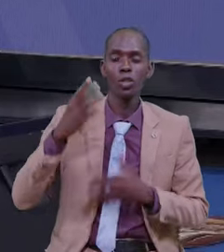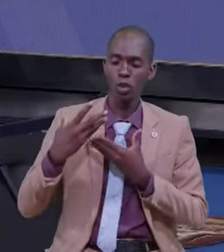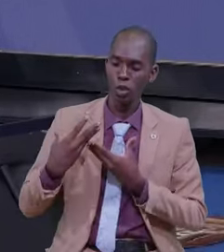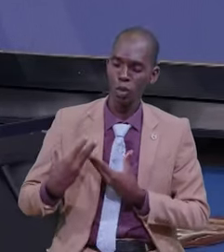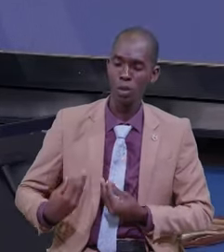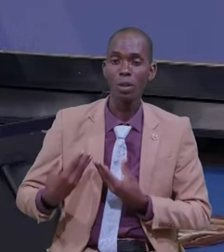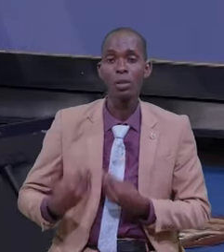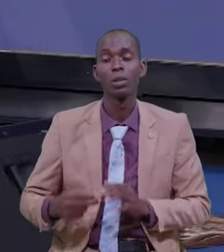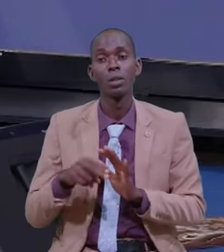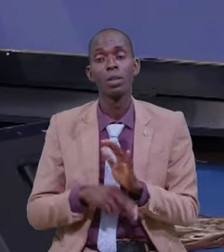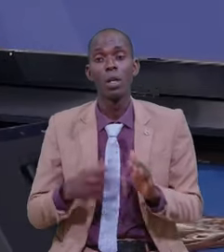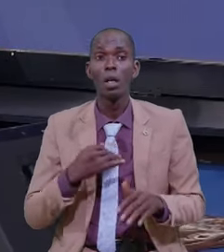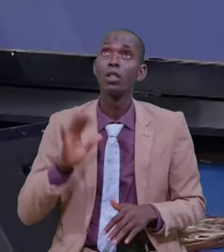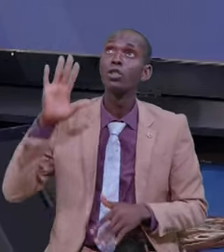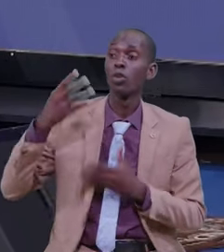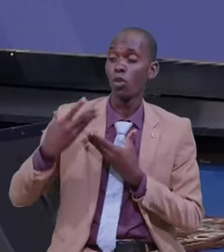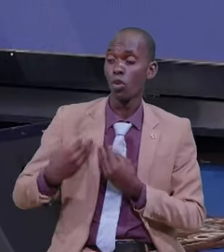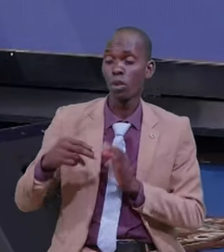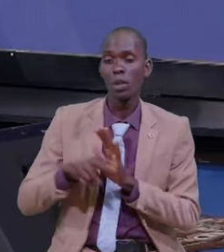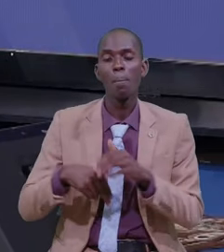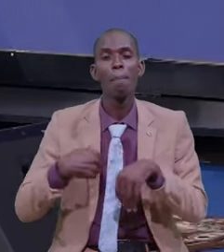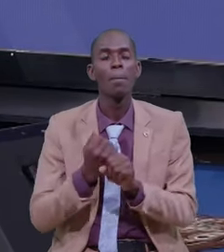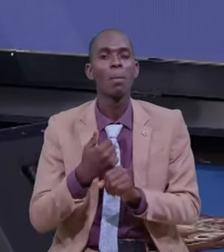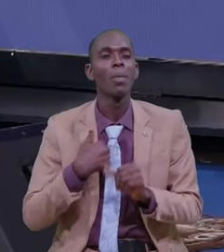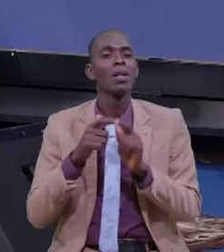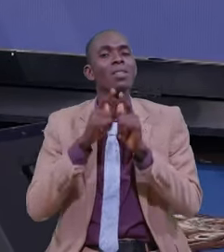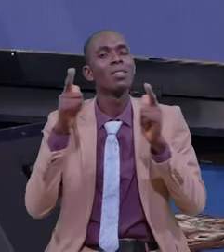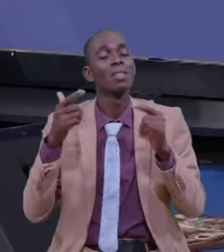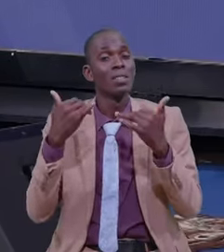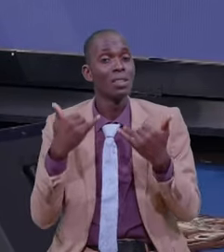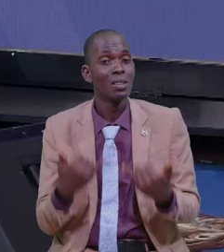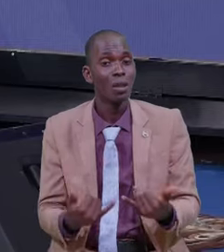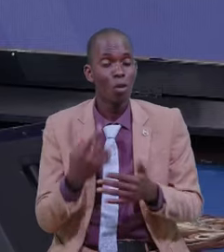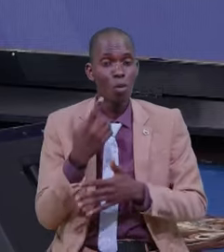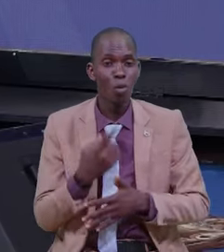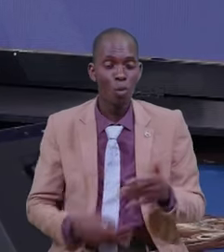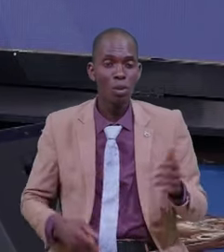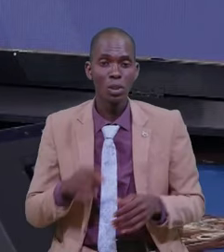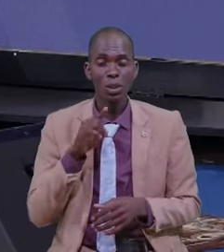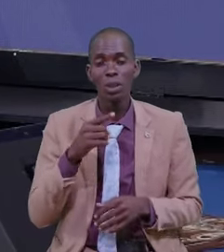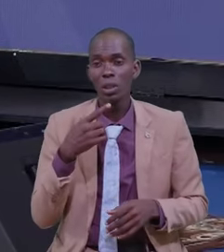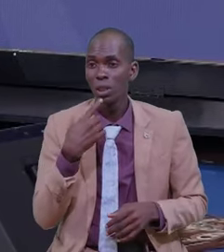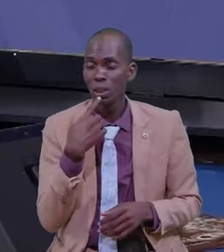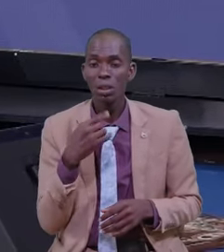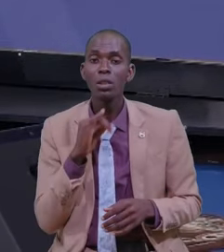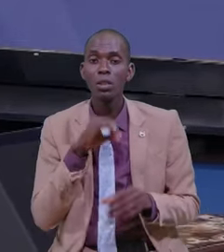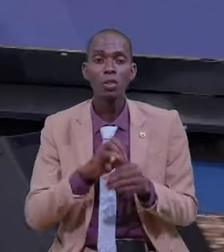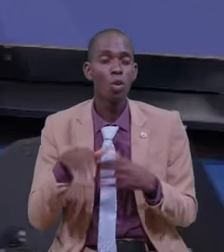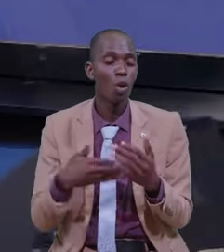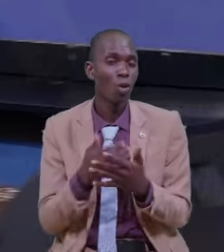gentleness has made me great. Now, what he says in all that, there are some